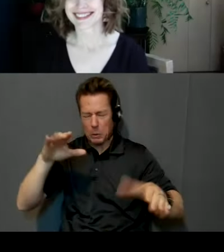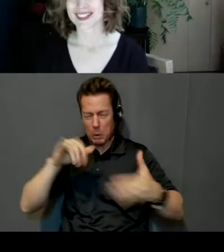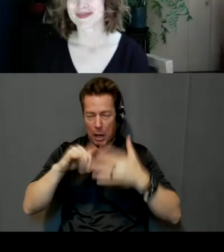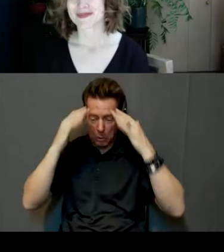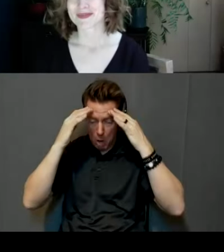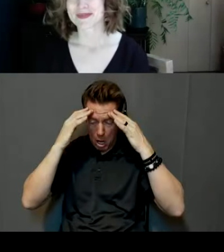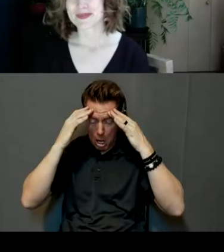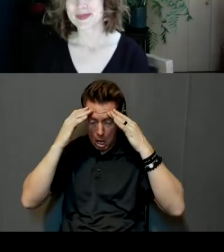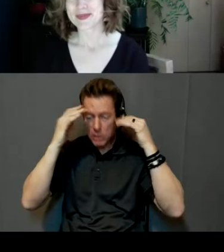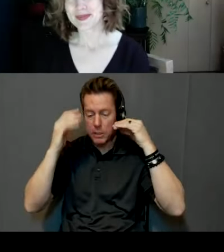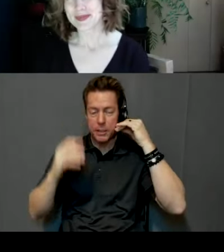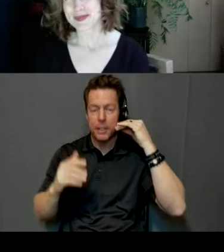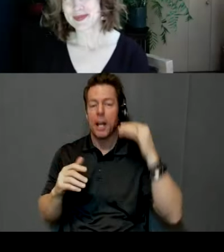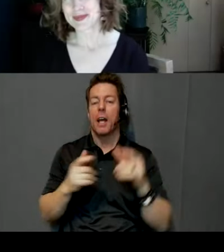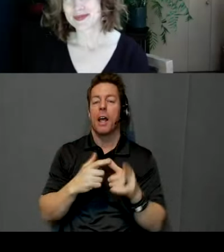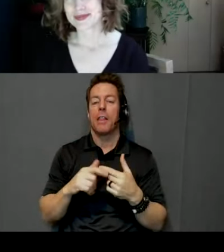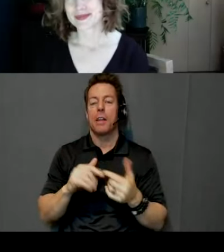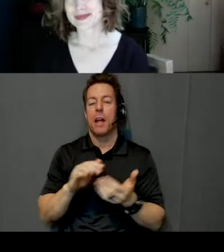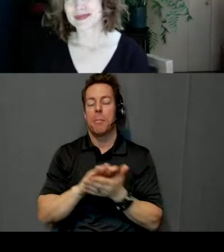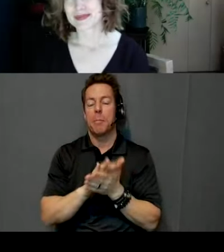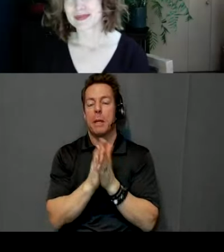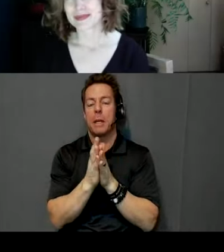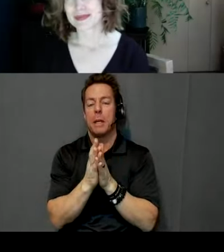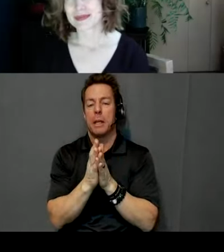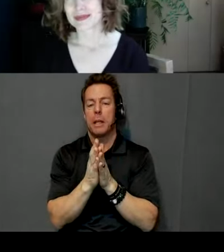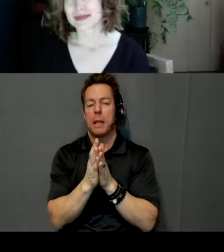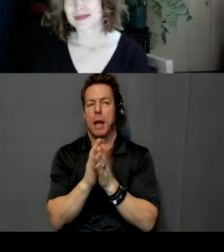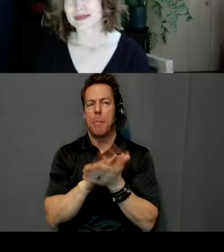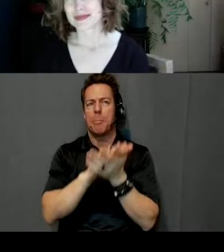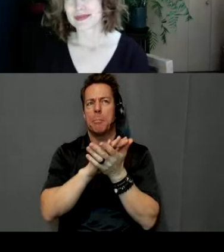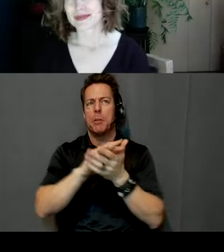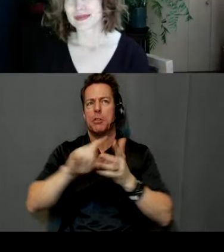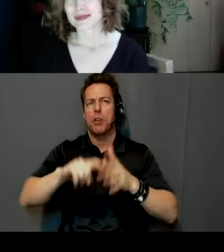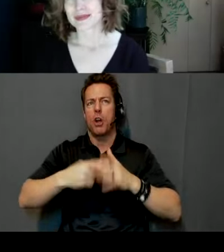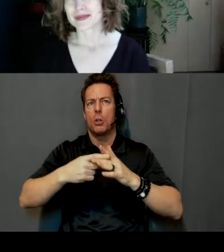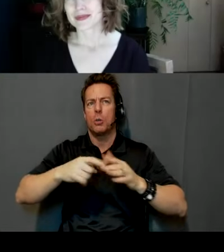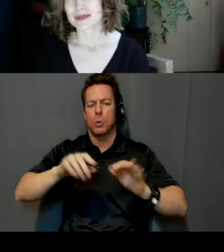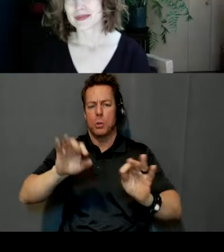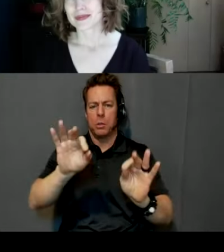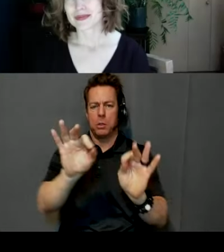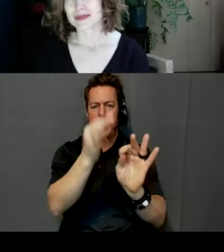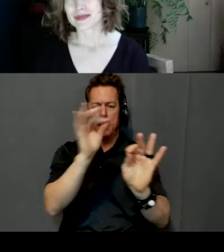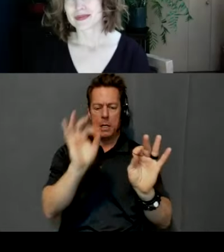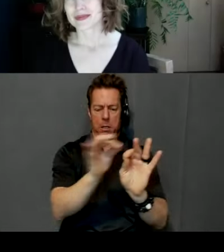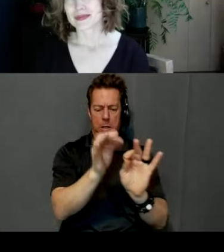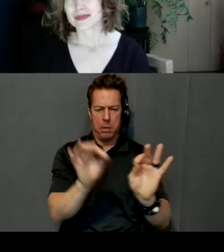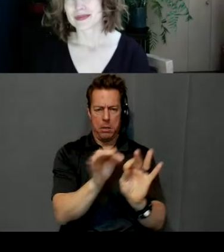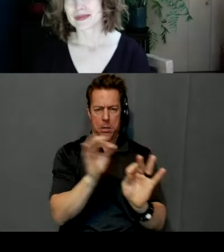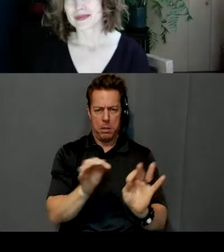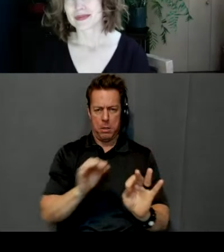And then I began to mend it. And then through that mending, I created a new work